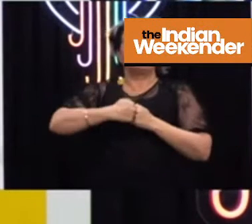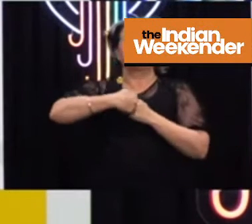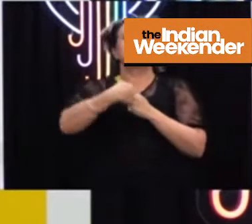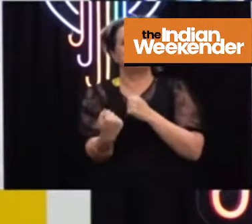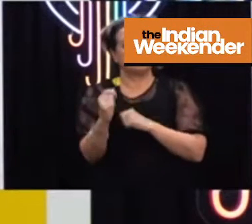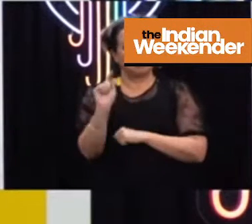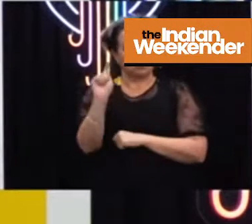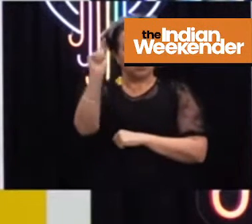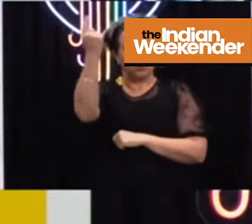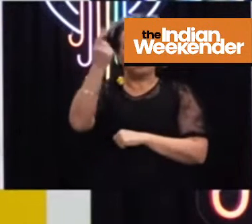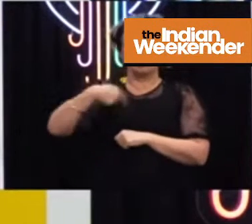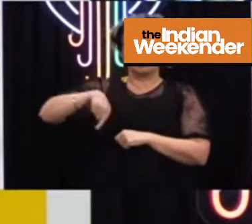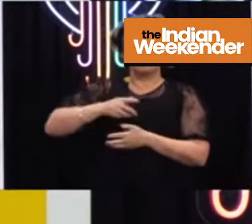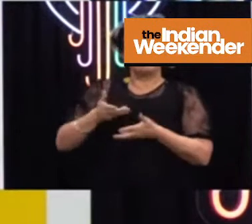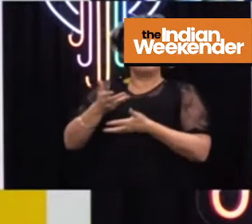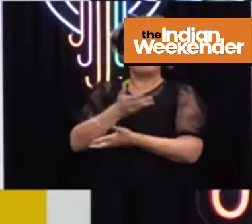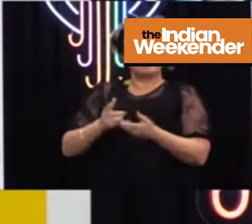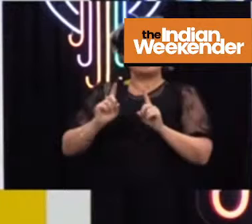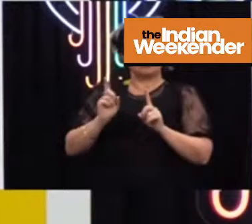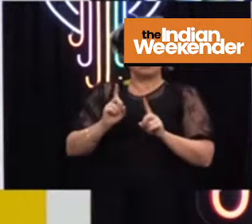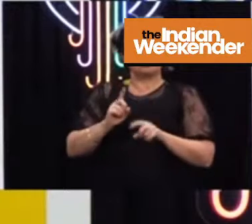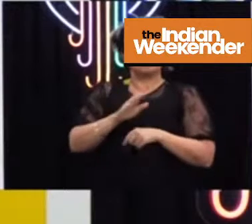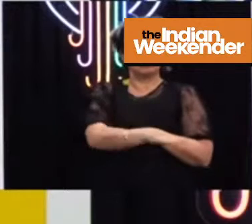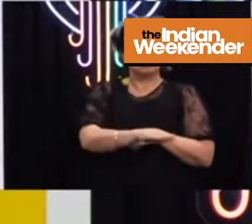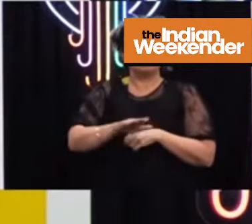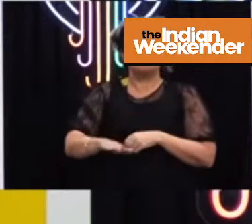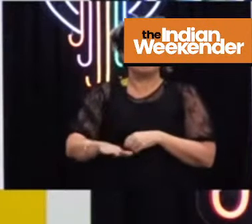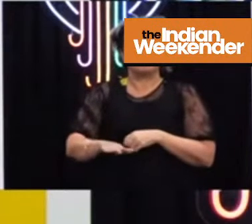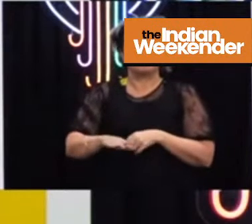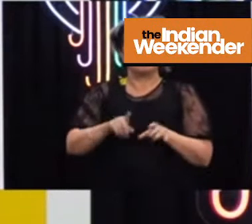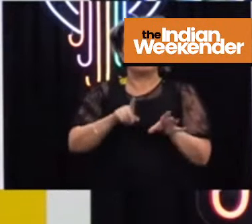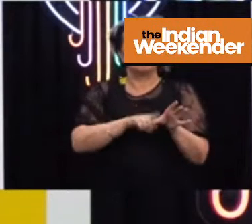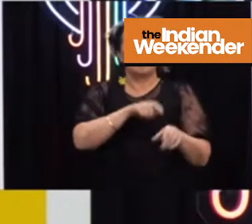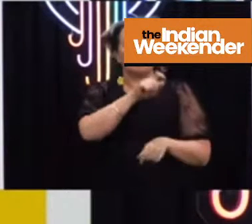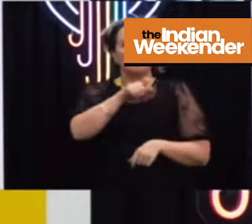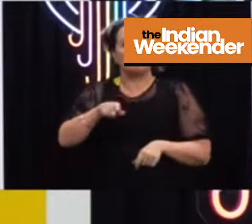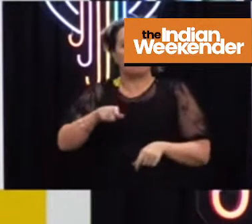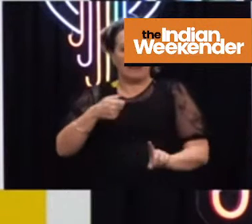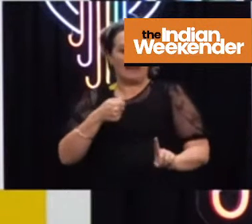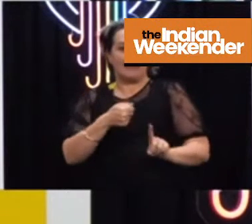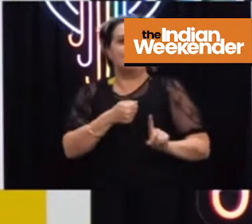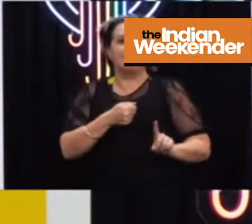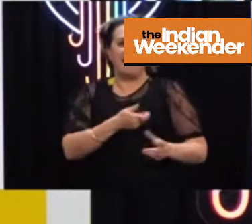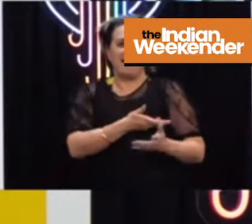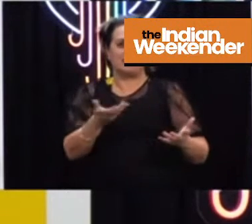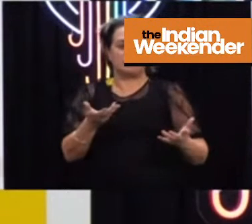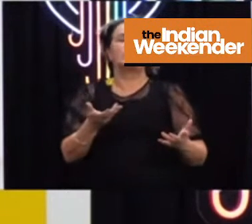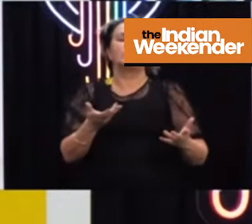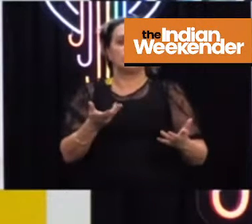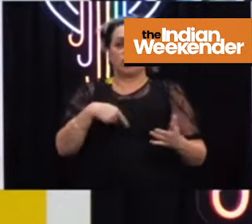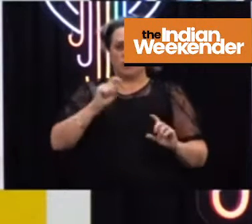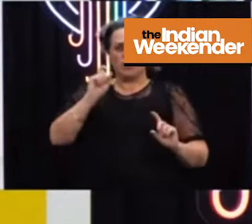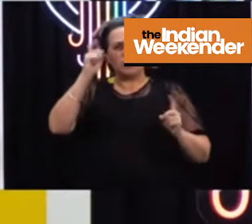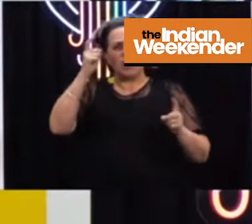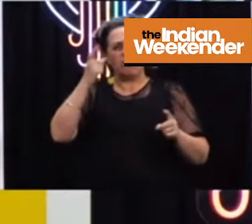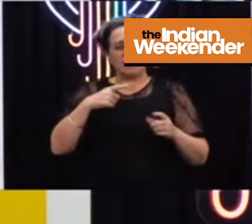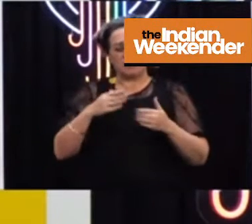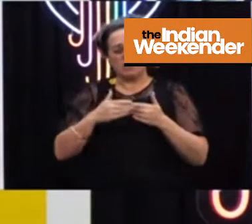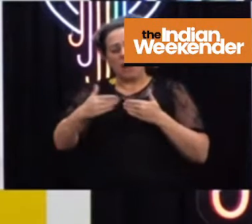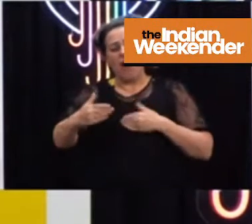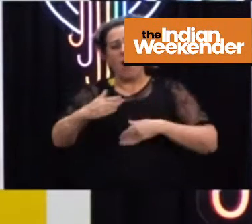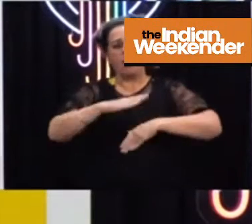we particularly had was around the impact on tamariki and rangatahi. We are concerned about, those lengthy periods of time where people